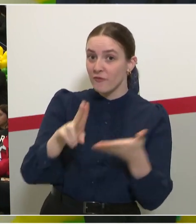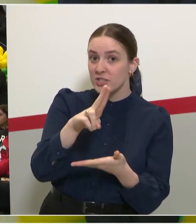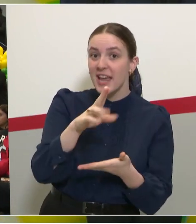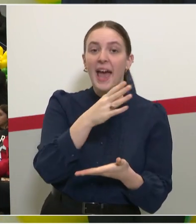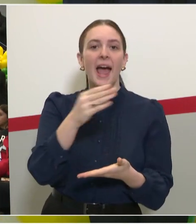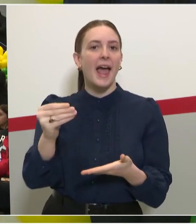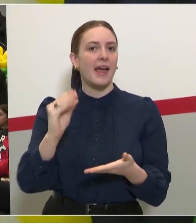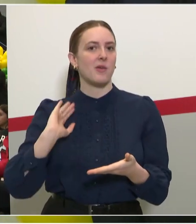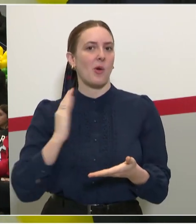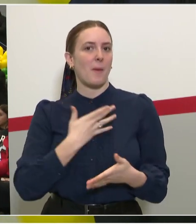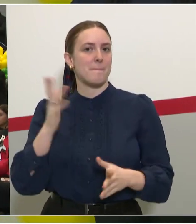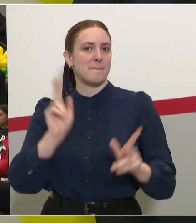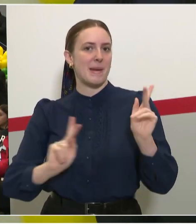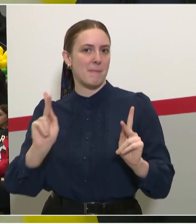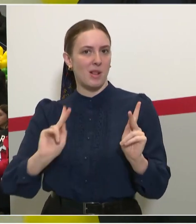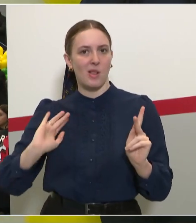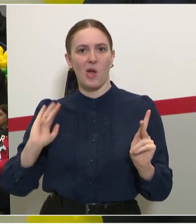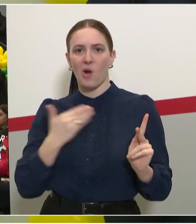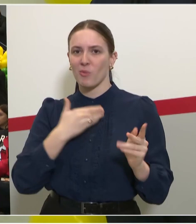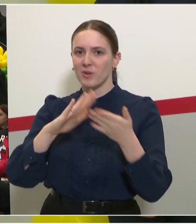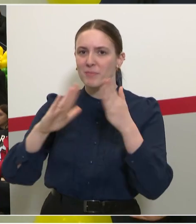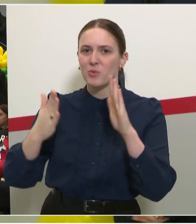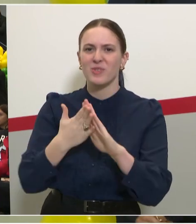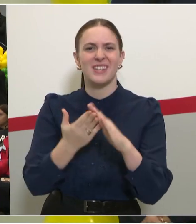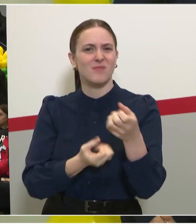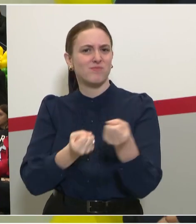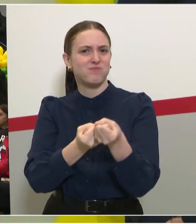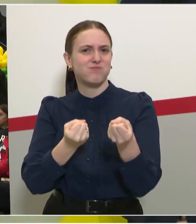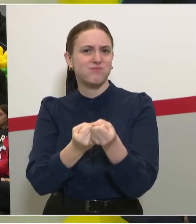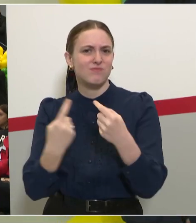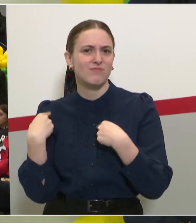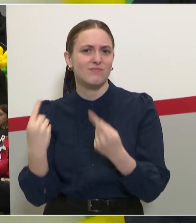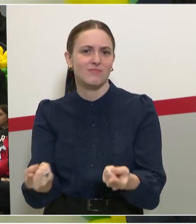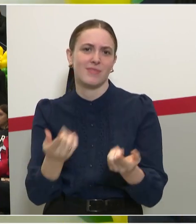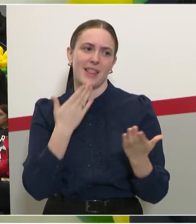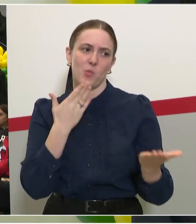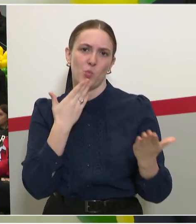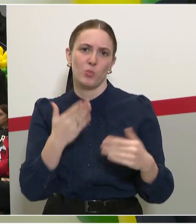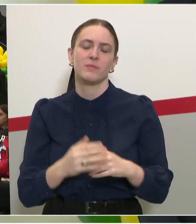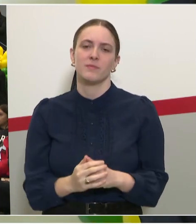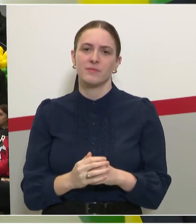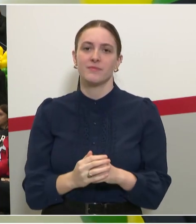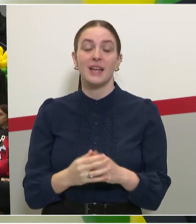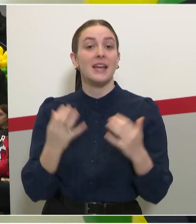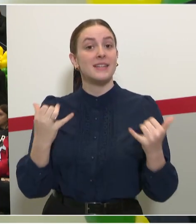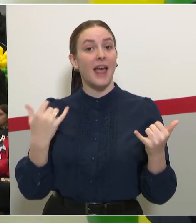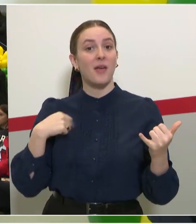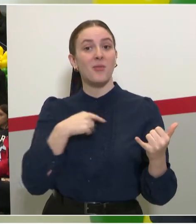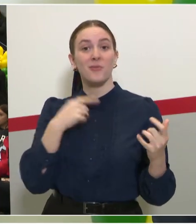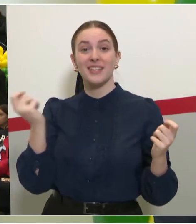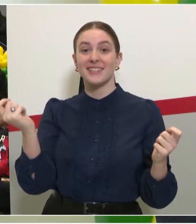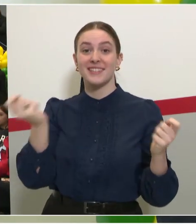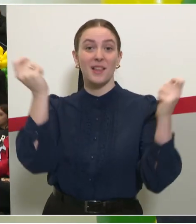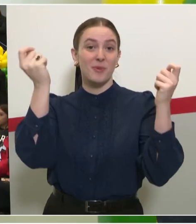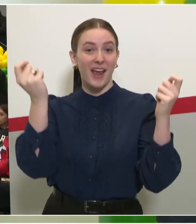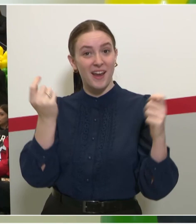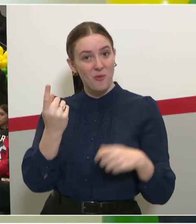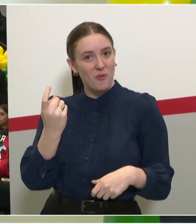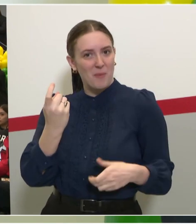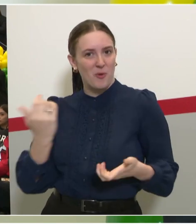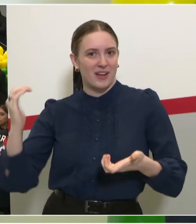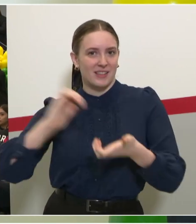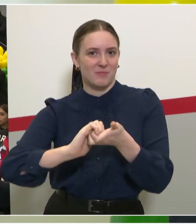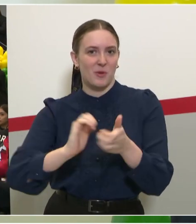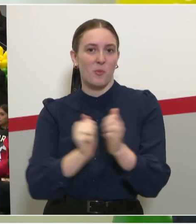but for our people and for our community. Today we come together to celebrate yet another collaboration